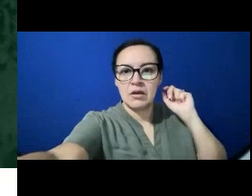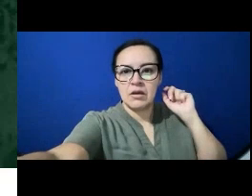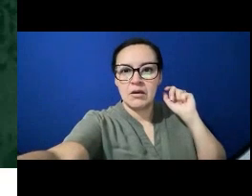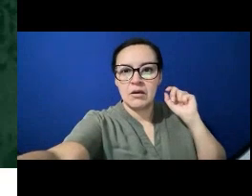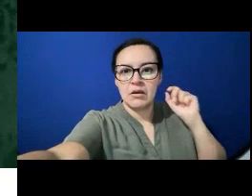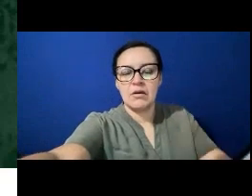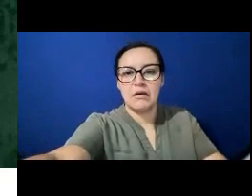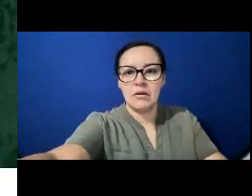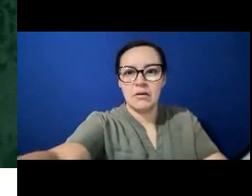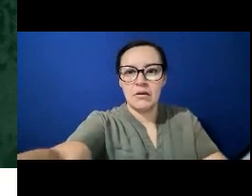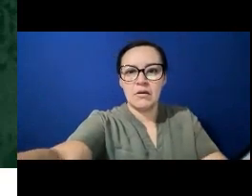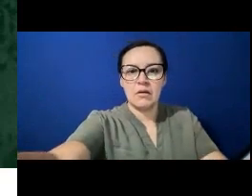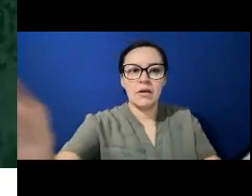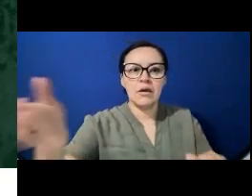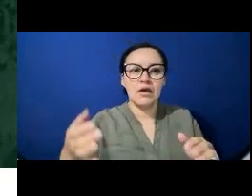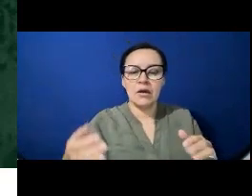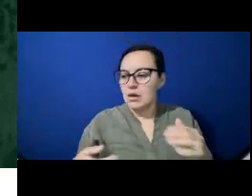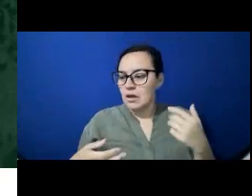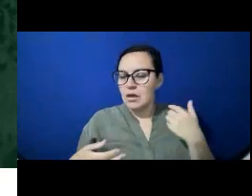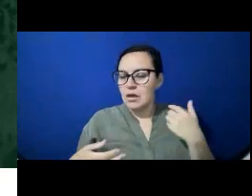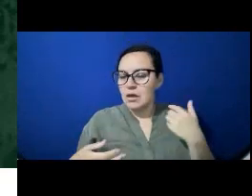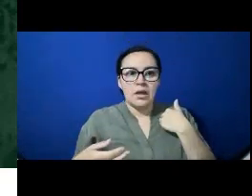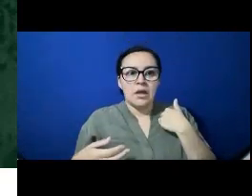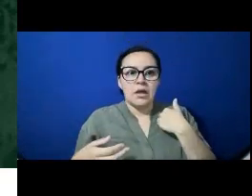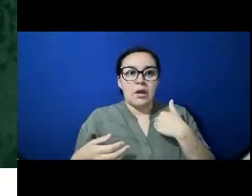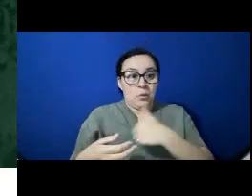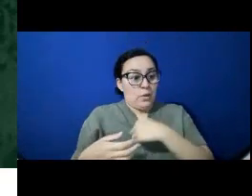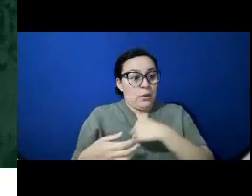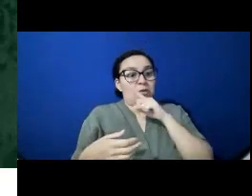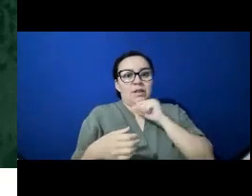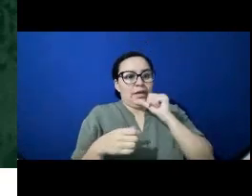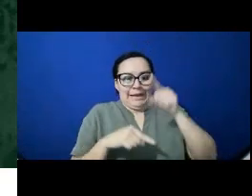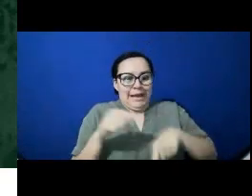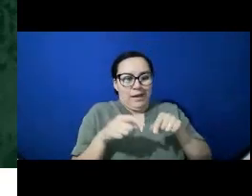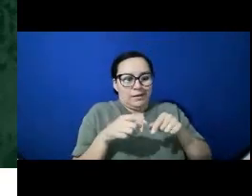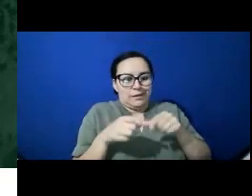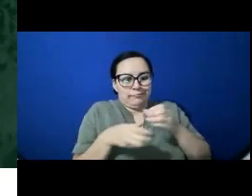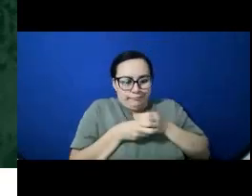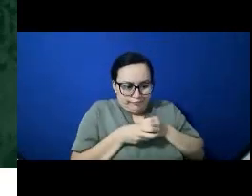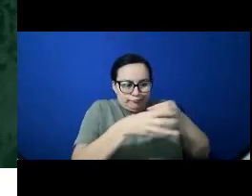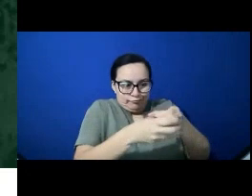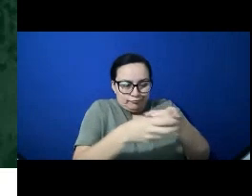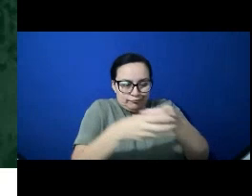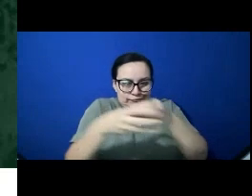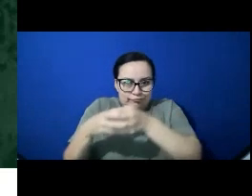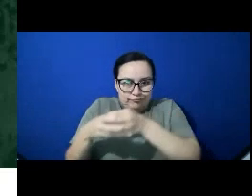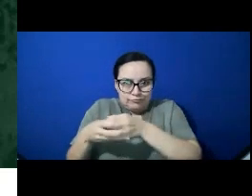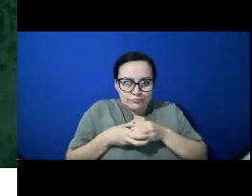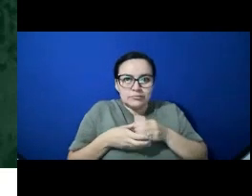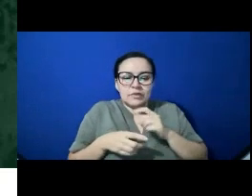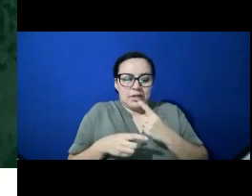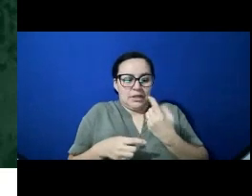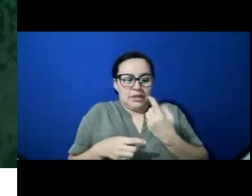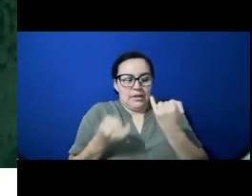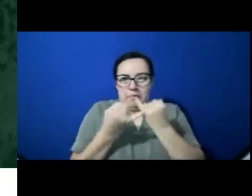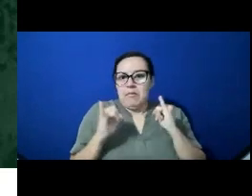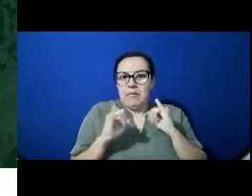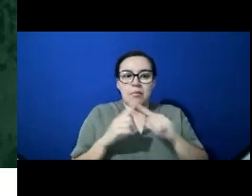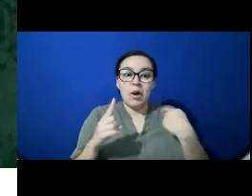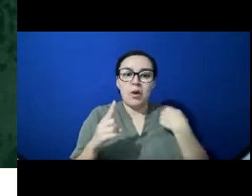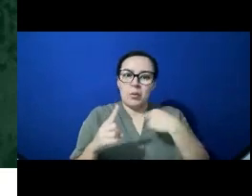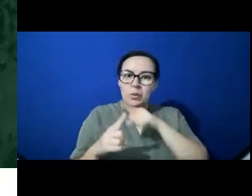in understanding that we are not isolated, but we are an ecosystem with the workers